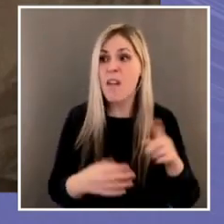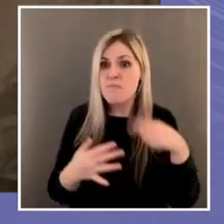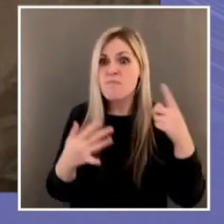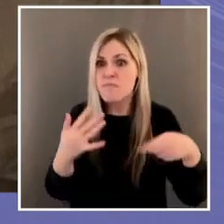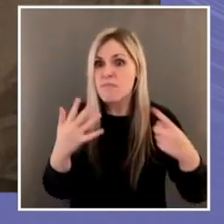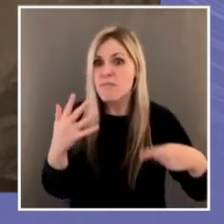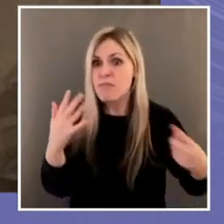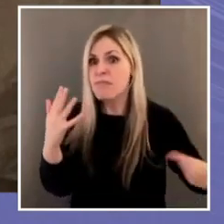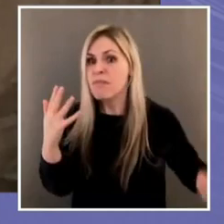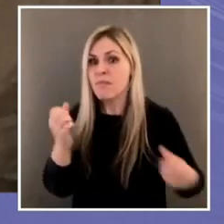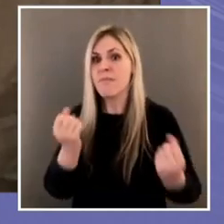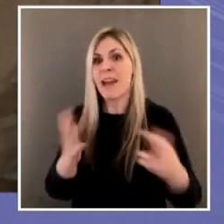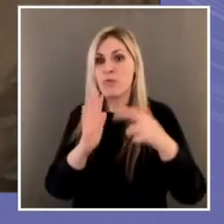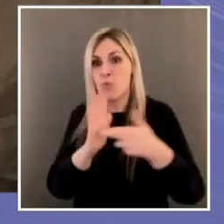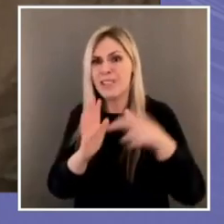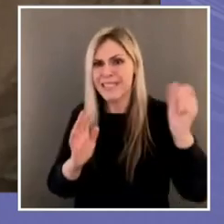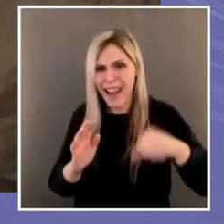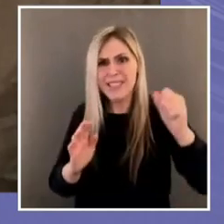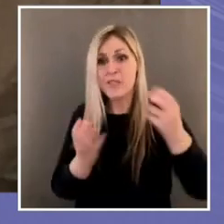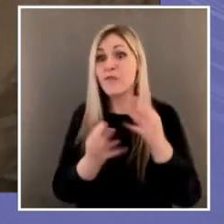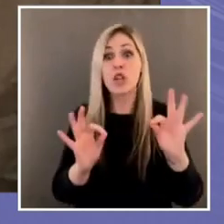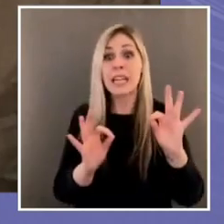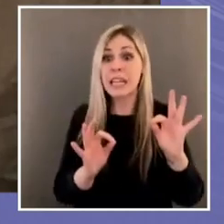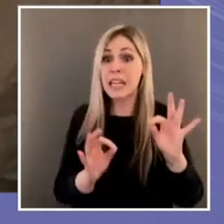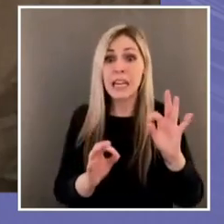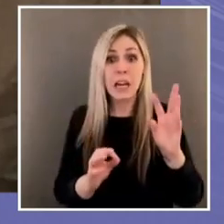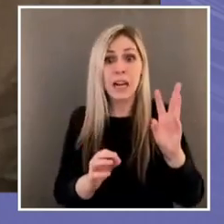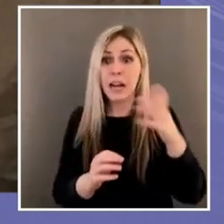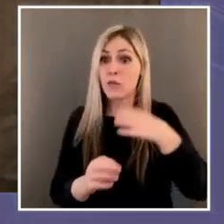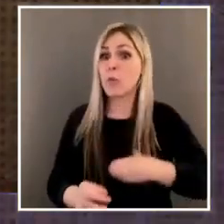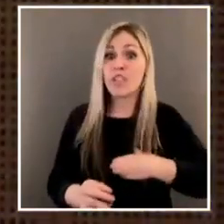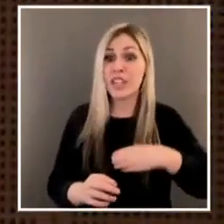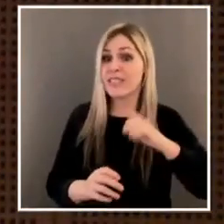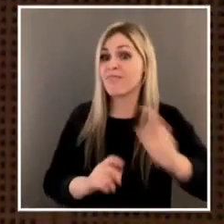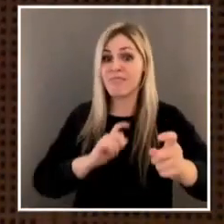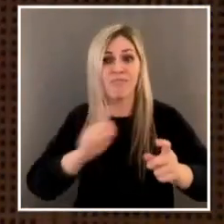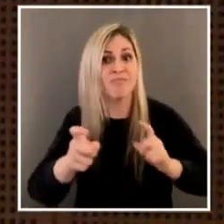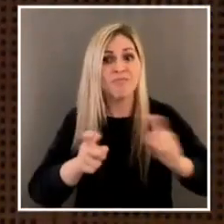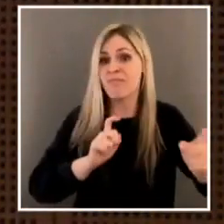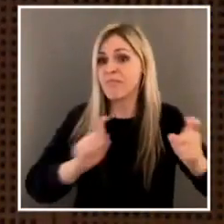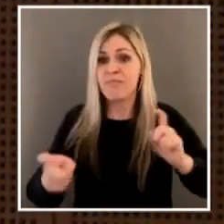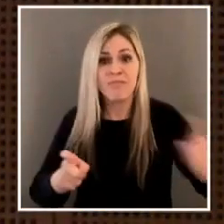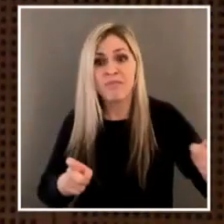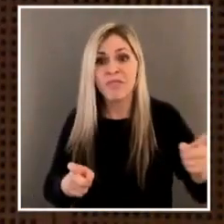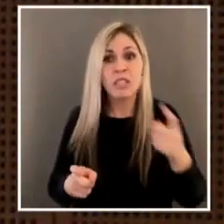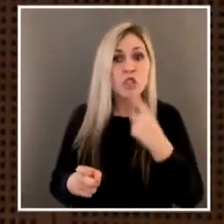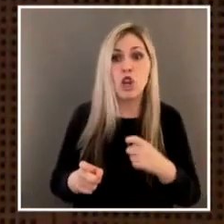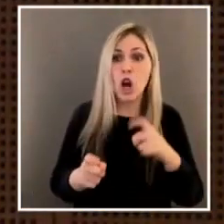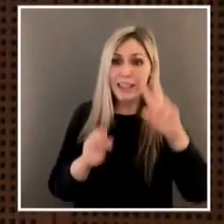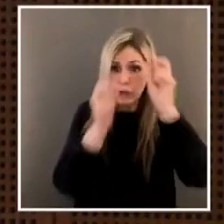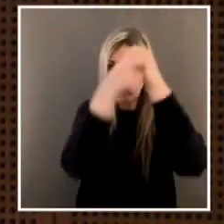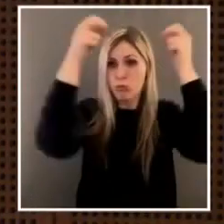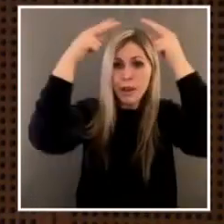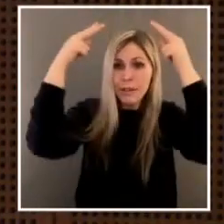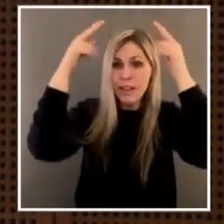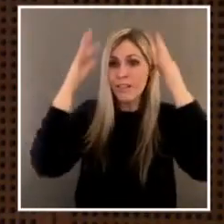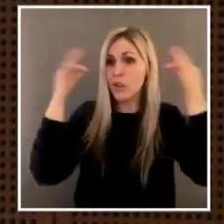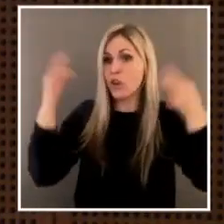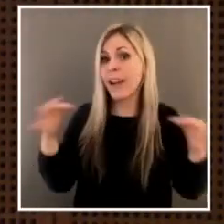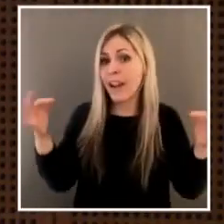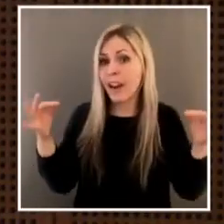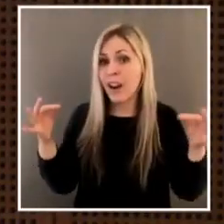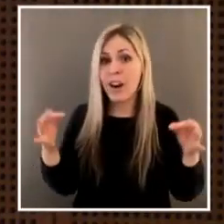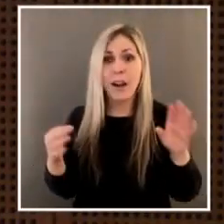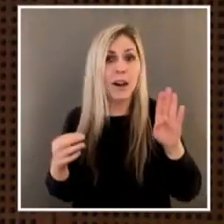Yes, yes, yes. Three wishes is all you get. Scarlet ribbon for your hair, Benoit balls via Hong Kong, a